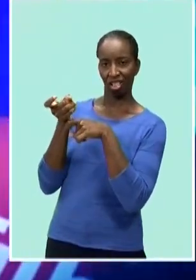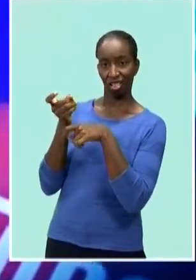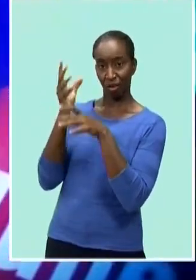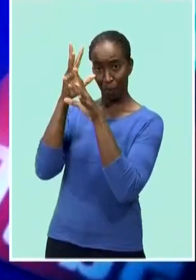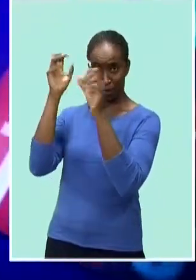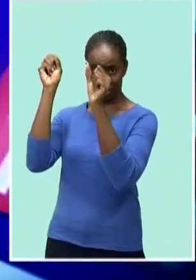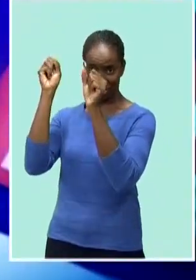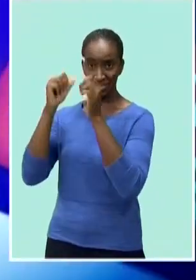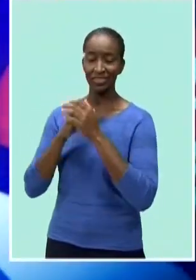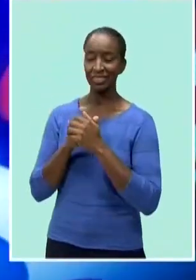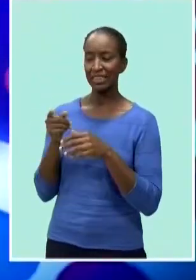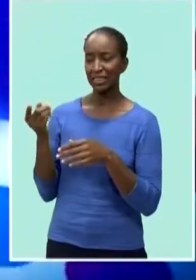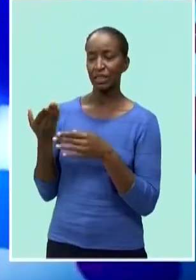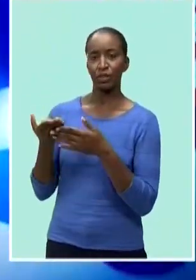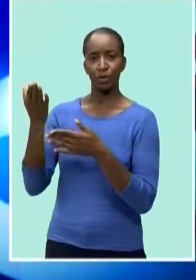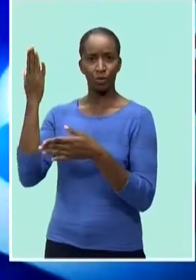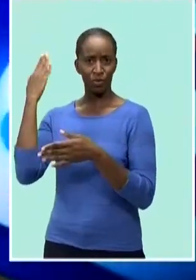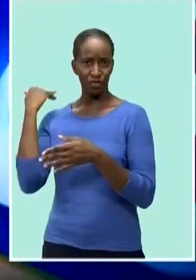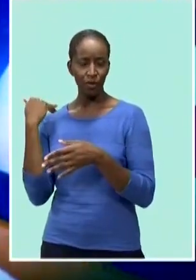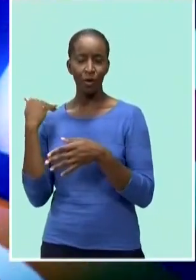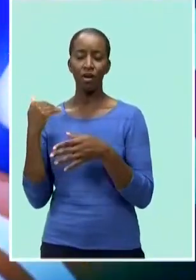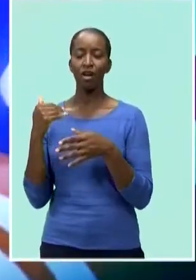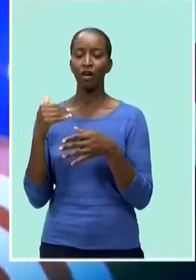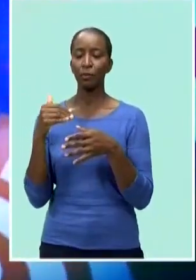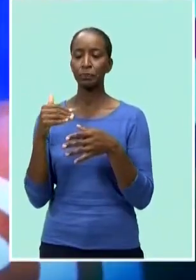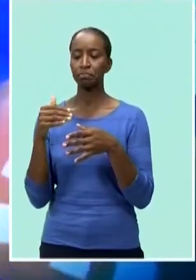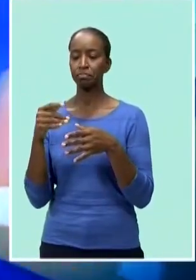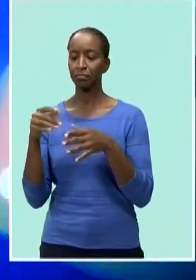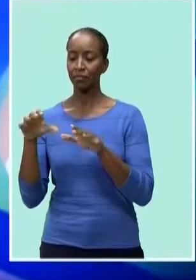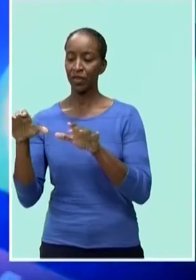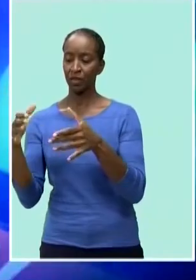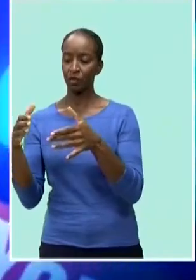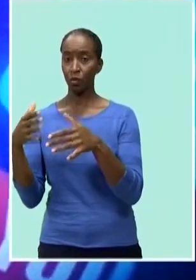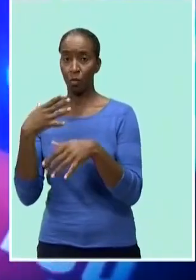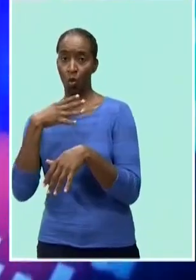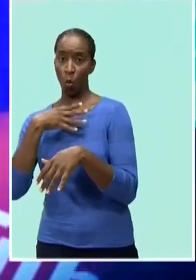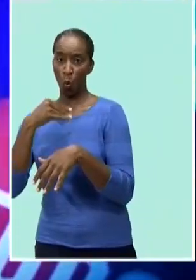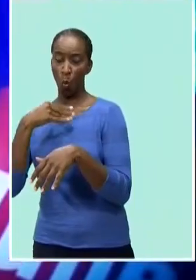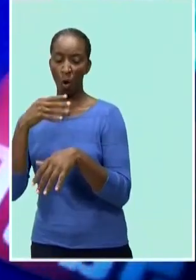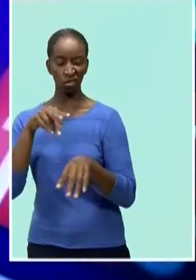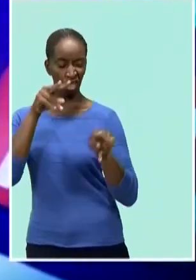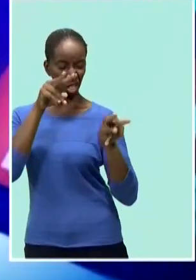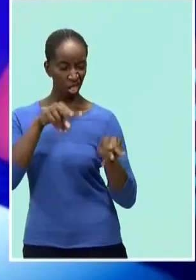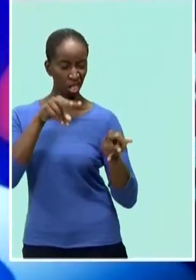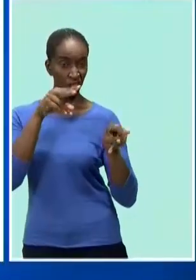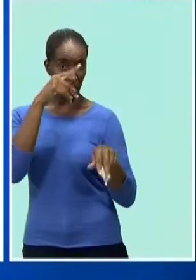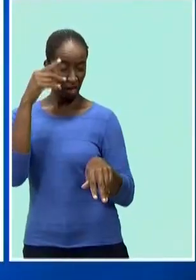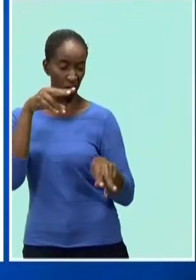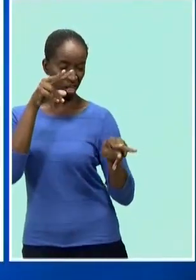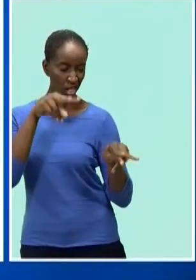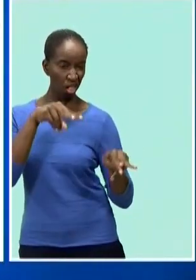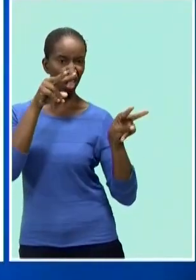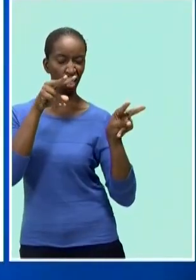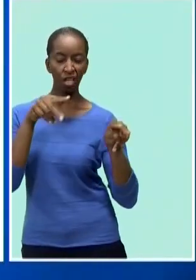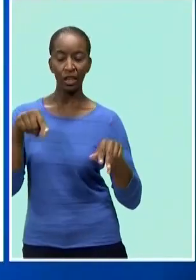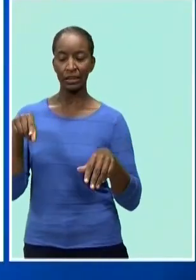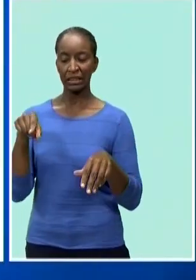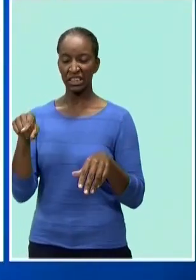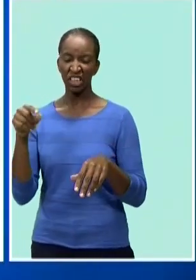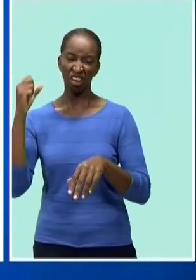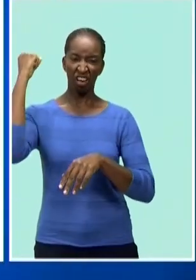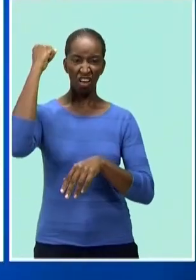comments following a white supremacist rally in Virginia in 2017. Take a look. And that's when we heard